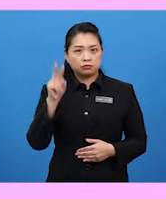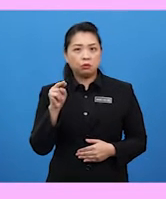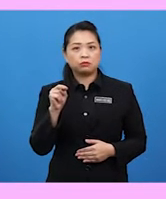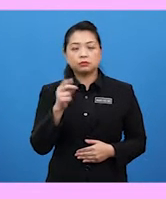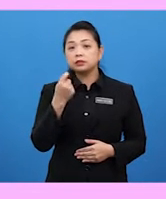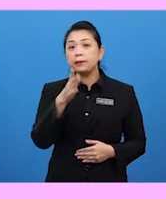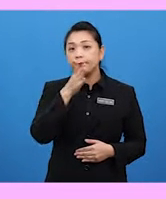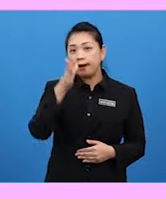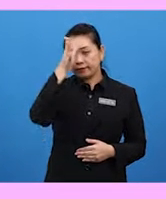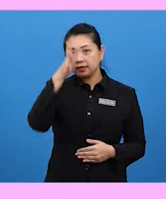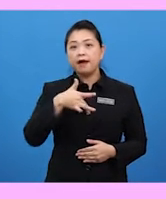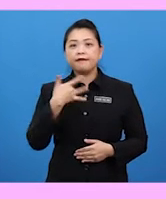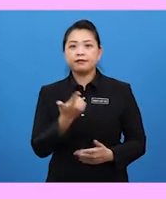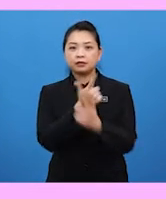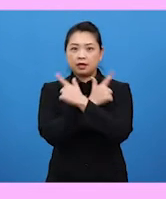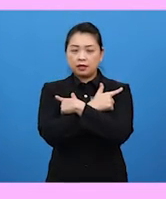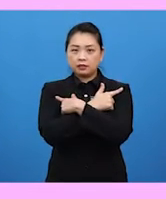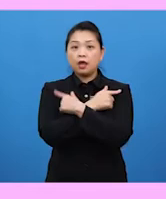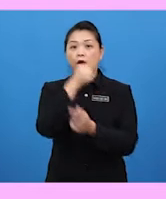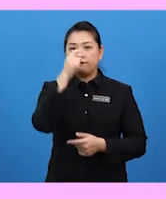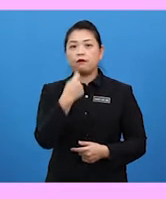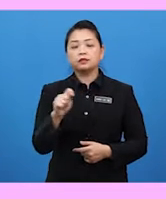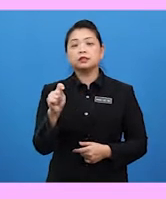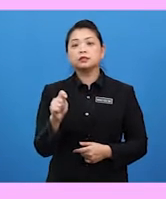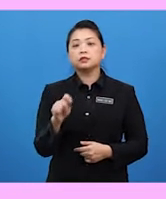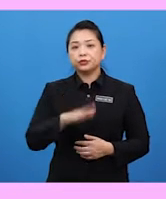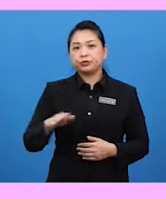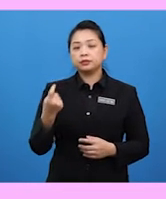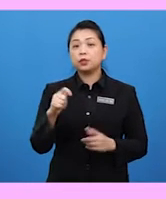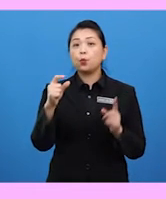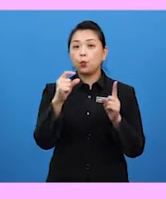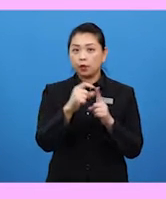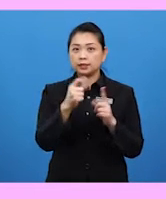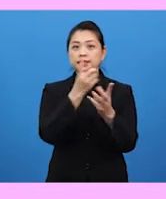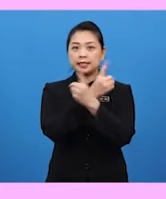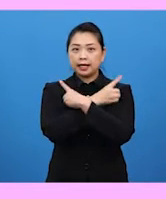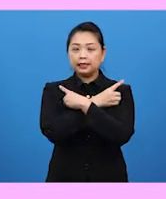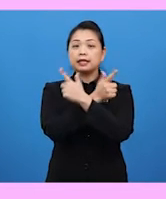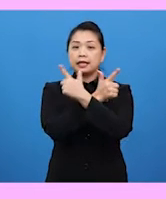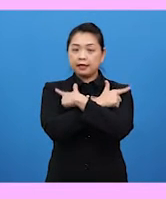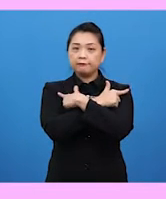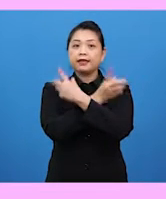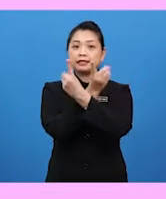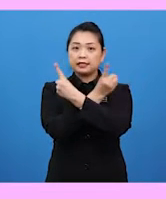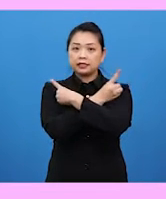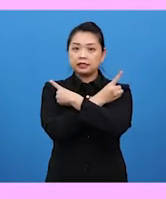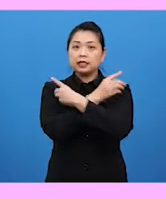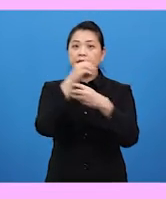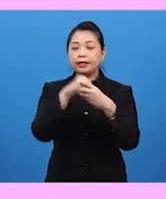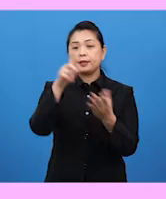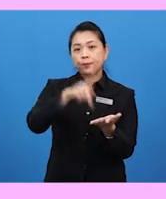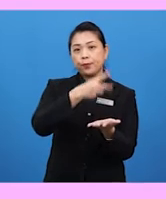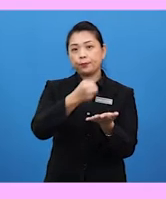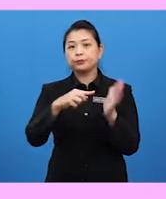No, the parent feels the love for the child. The words darling, love, and dear in the